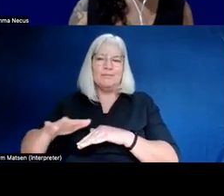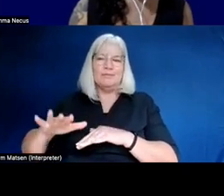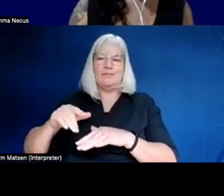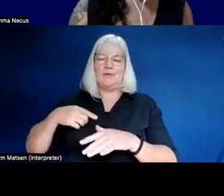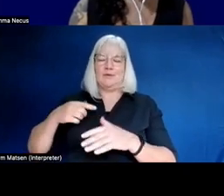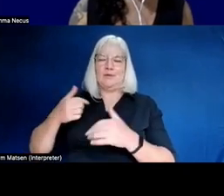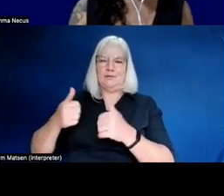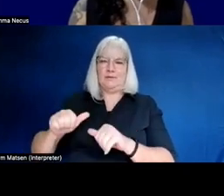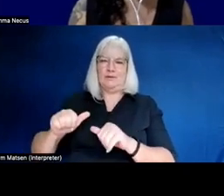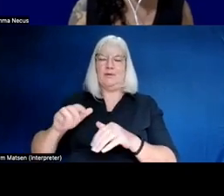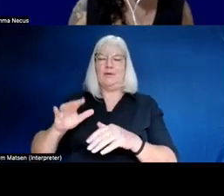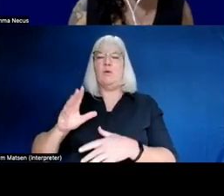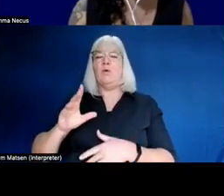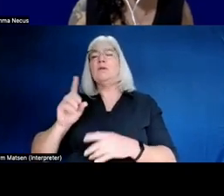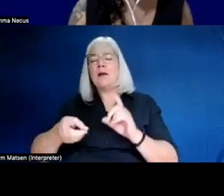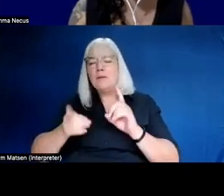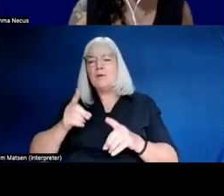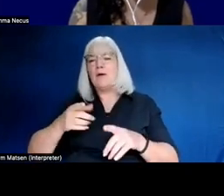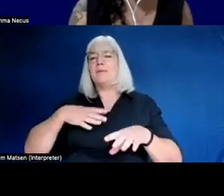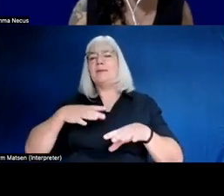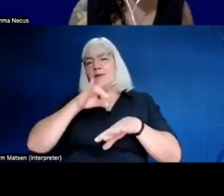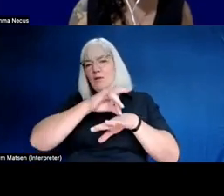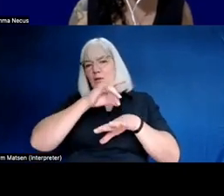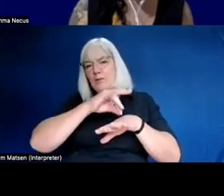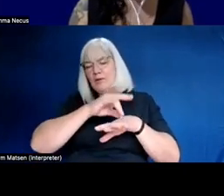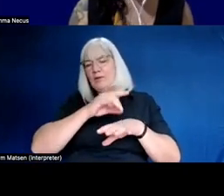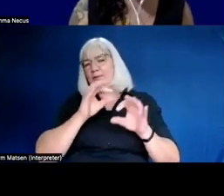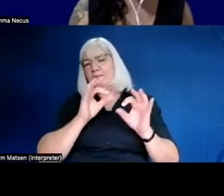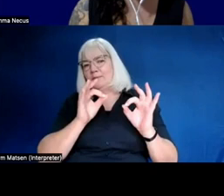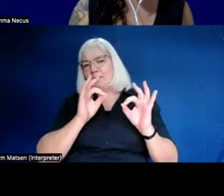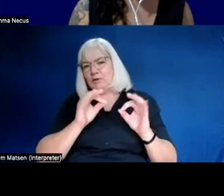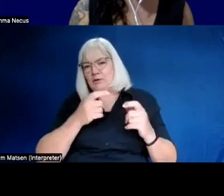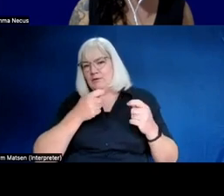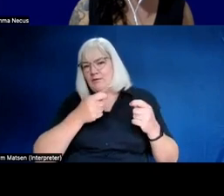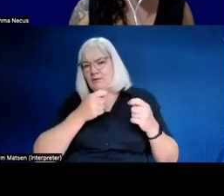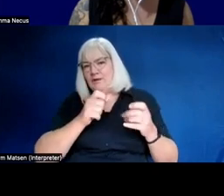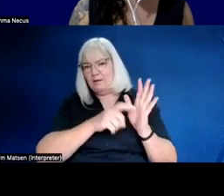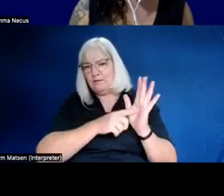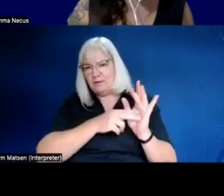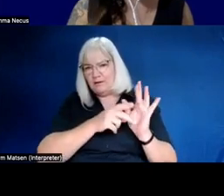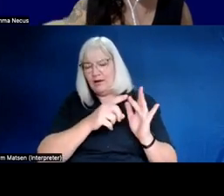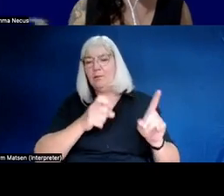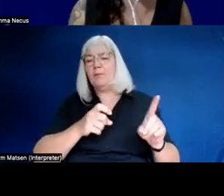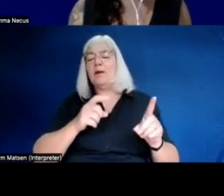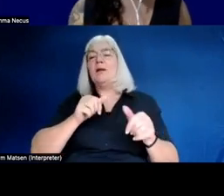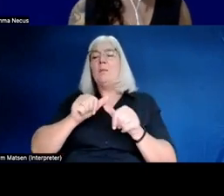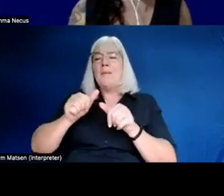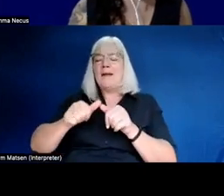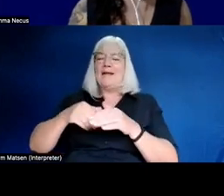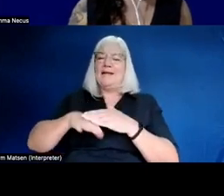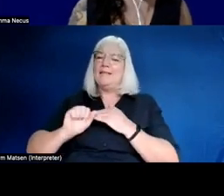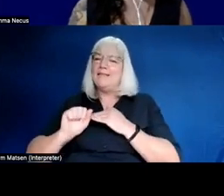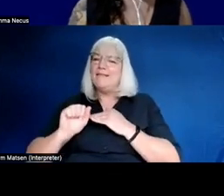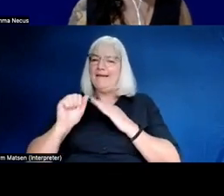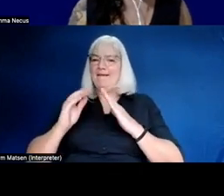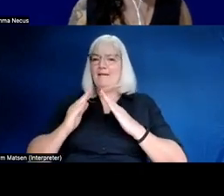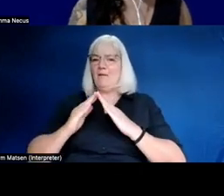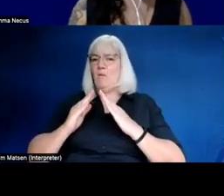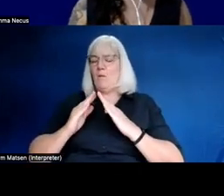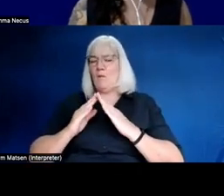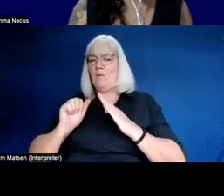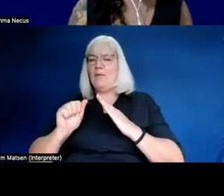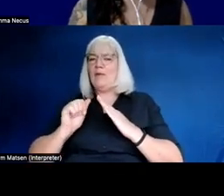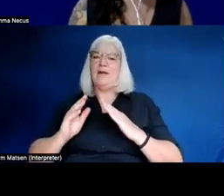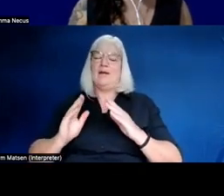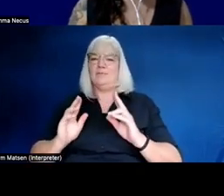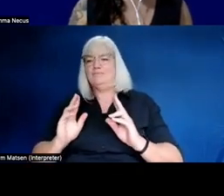always be considering, how can we orientate to the child's usual surroundings, not the therapy setting? And thinking